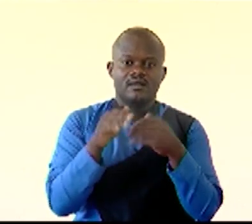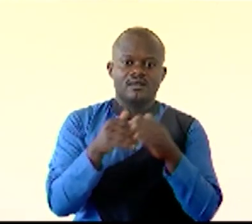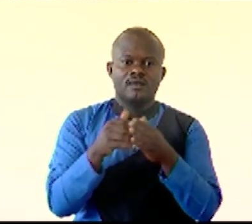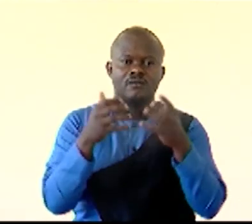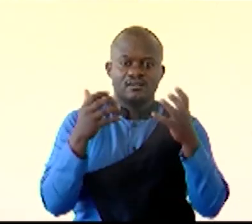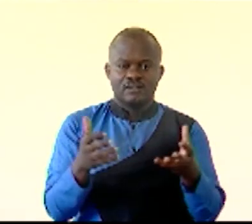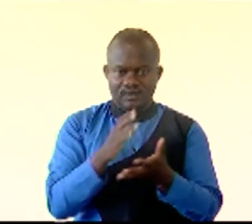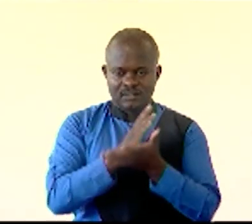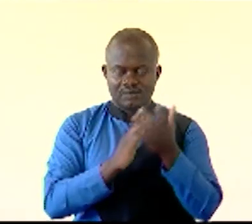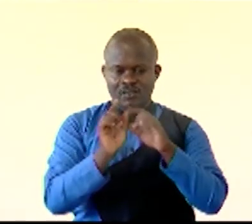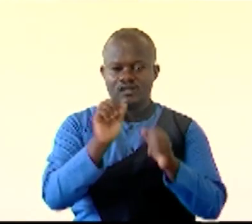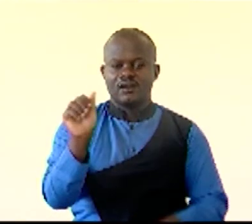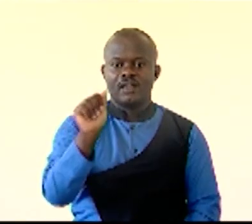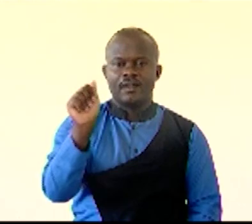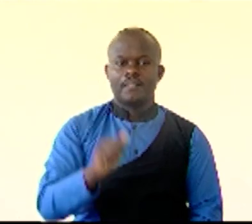sub-question A.